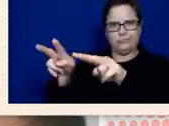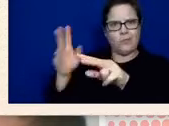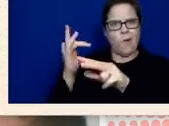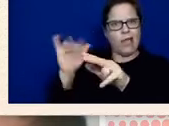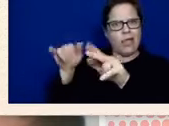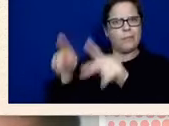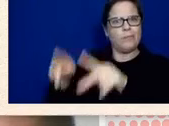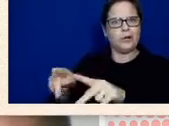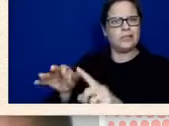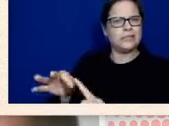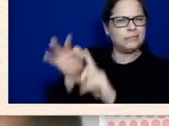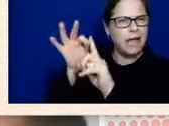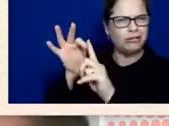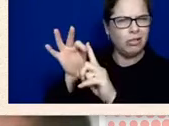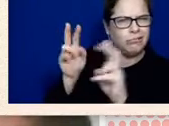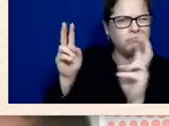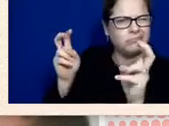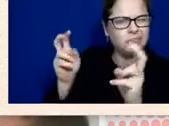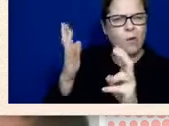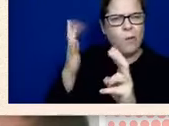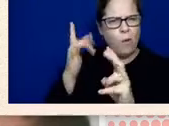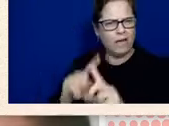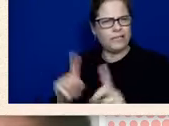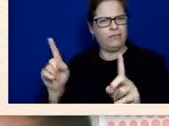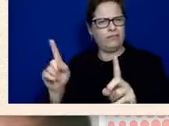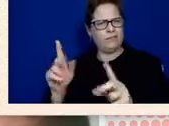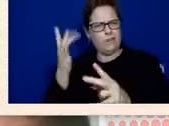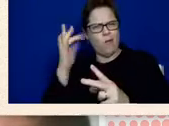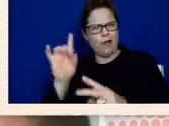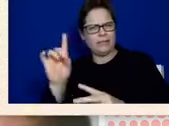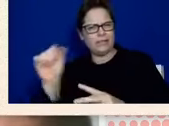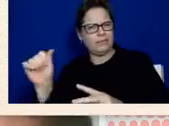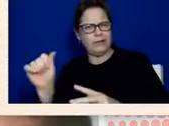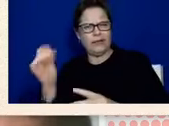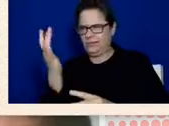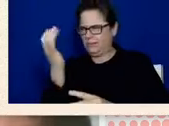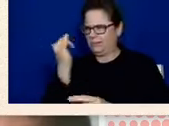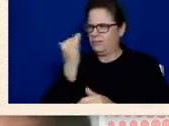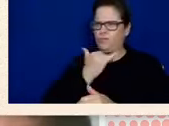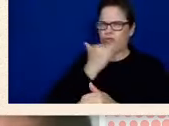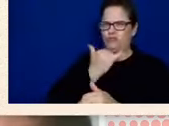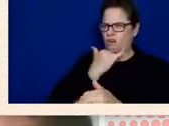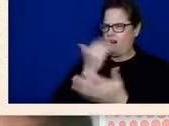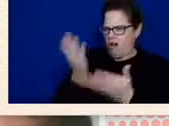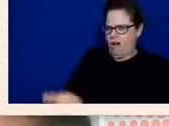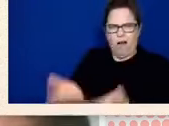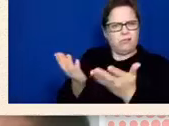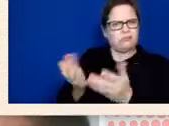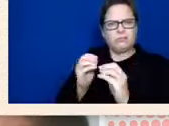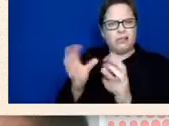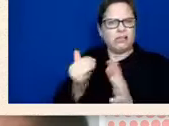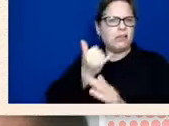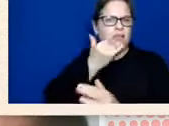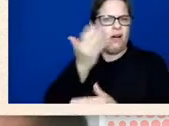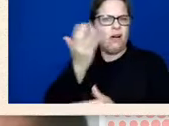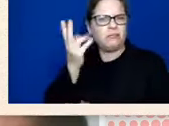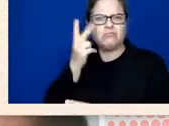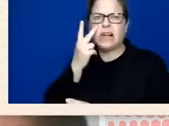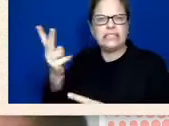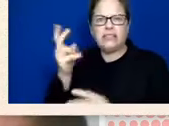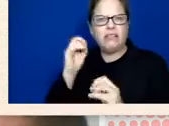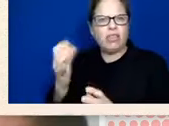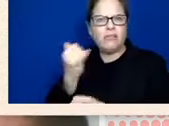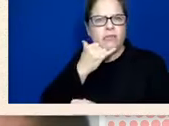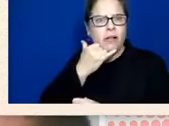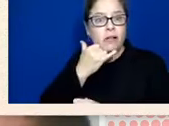special. Mhm. It's just what was so wrong about you, what was so wrong about like a couple of our